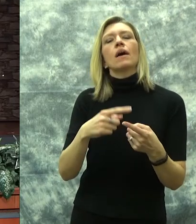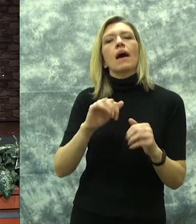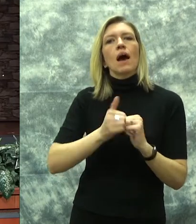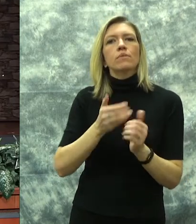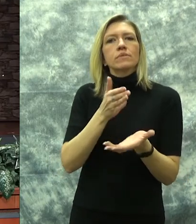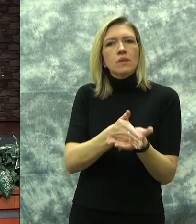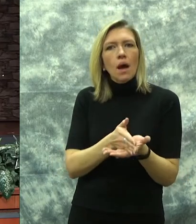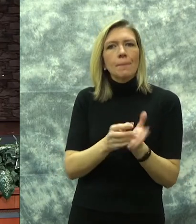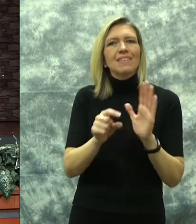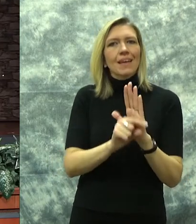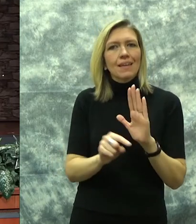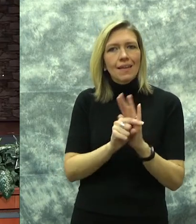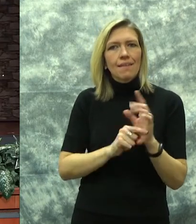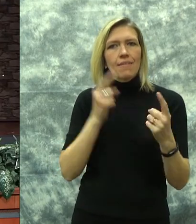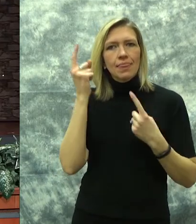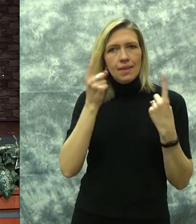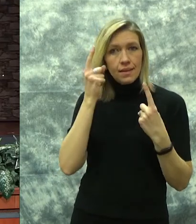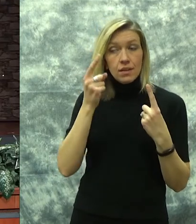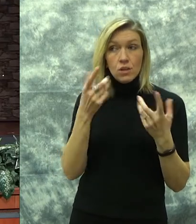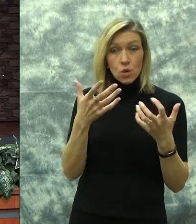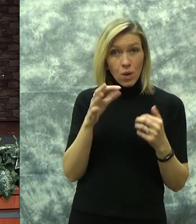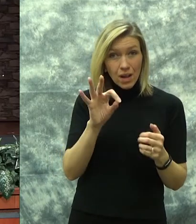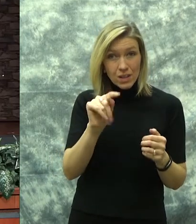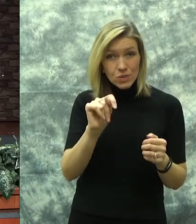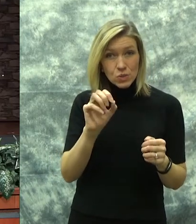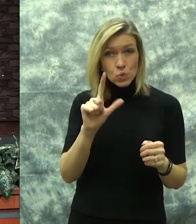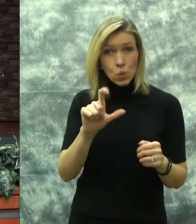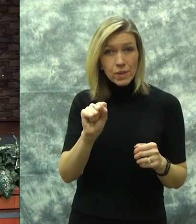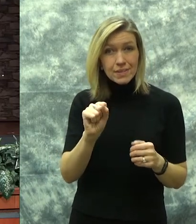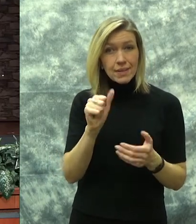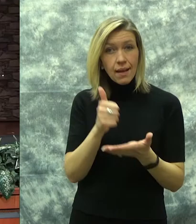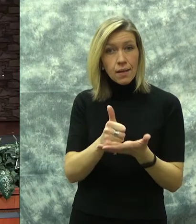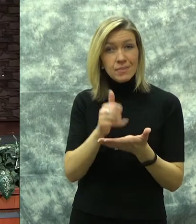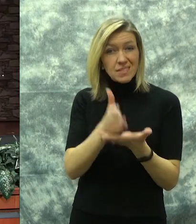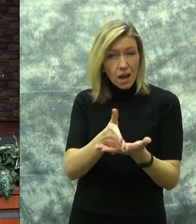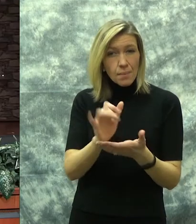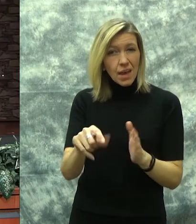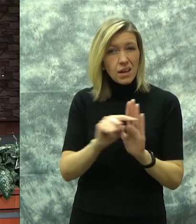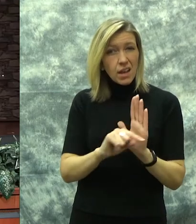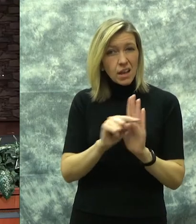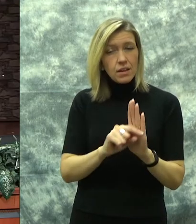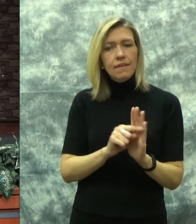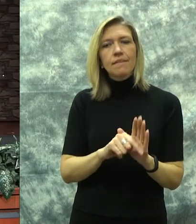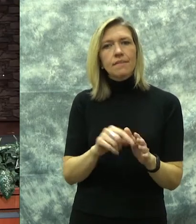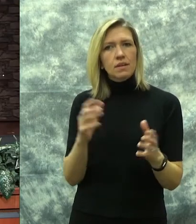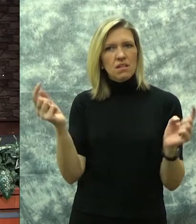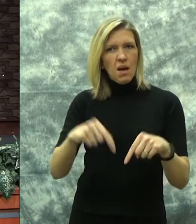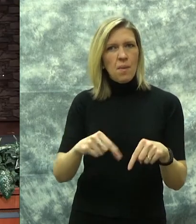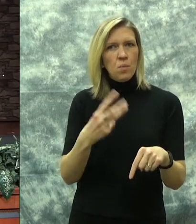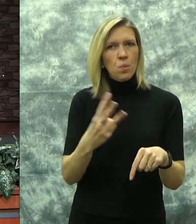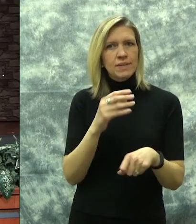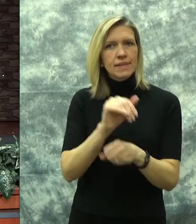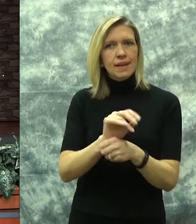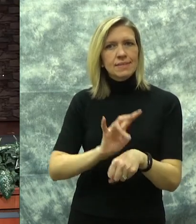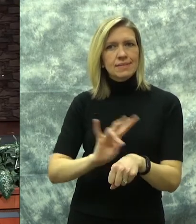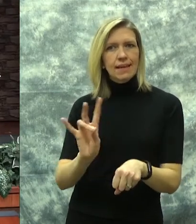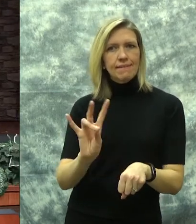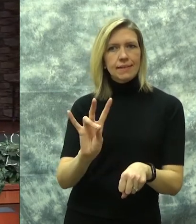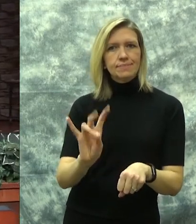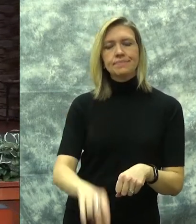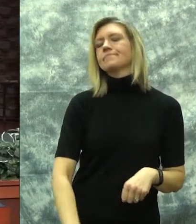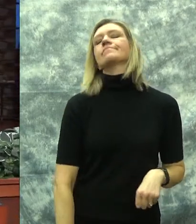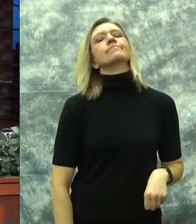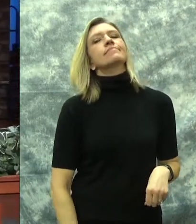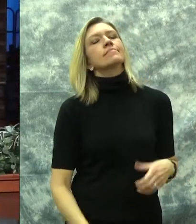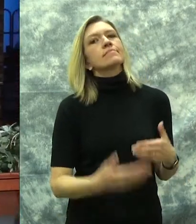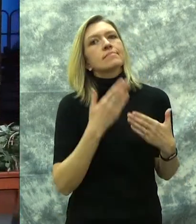learn how to stop that negative thinking in its tracks, be here with us Wednesday night at 7 o'clock. All right, thank you. So grateful to share the stage with